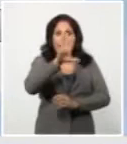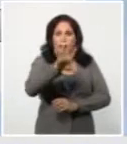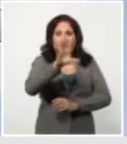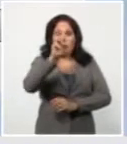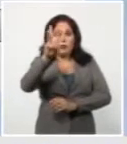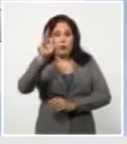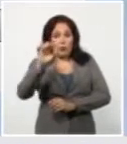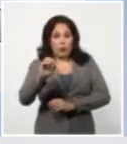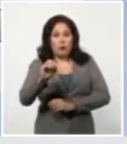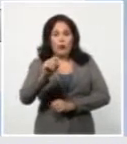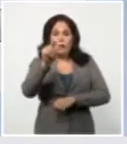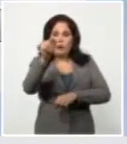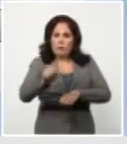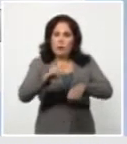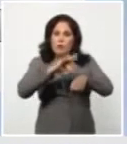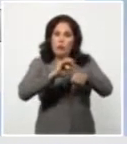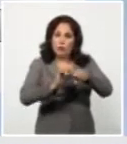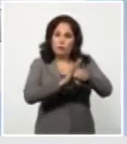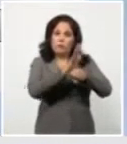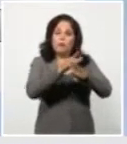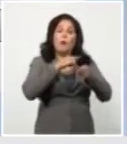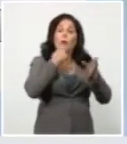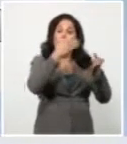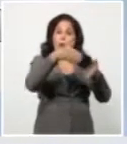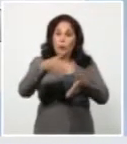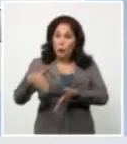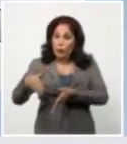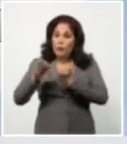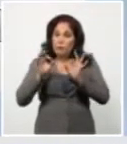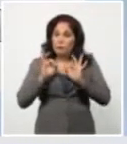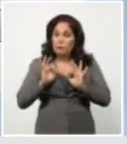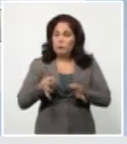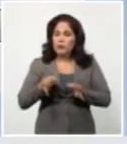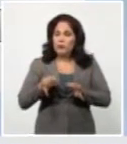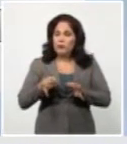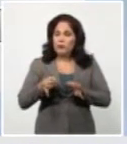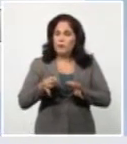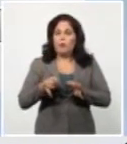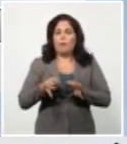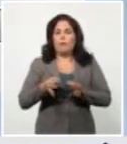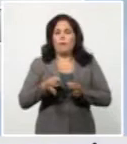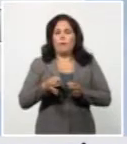And yesterday, in our region,